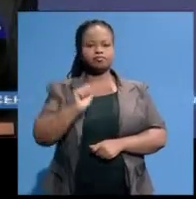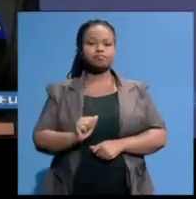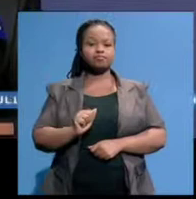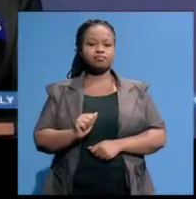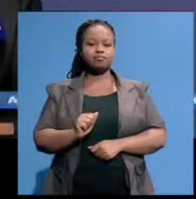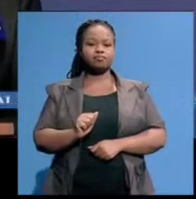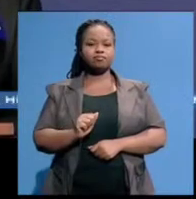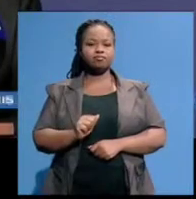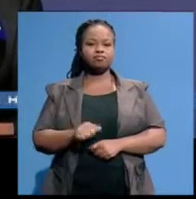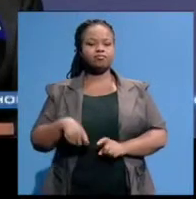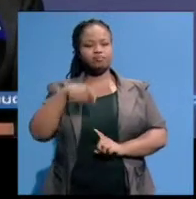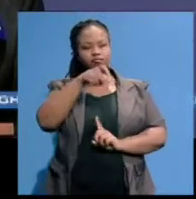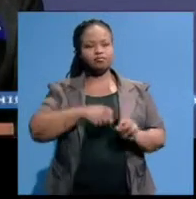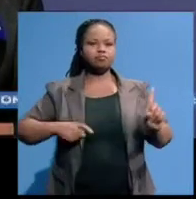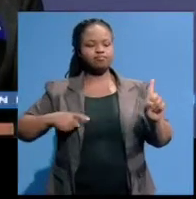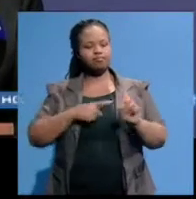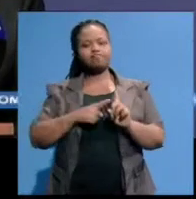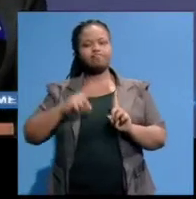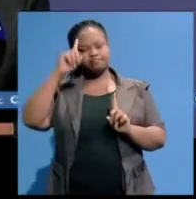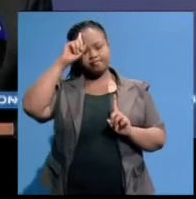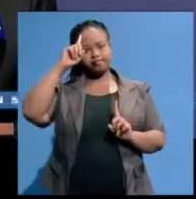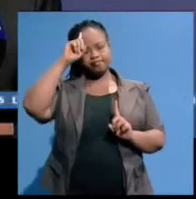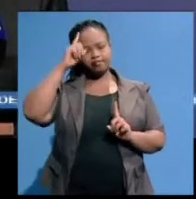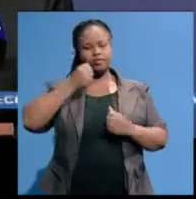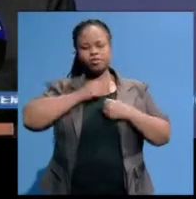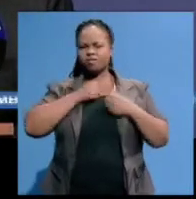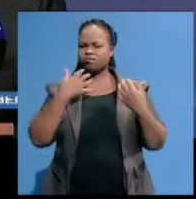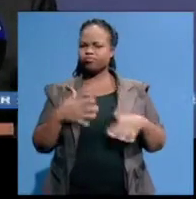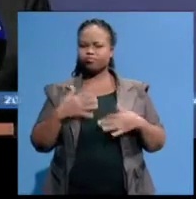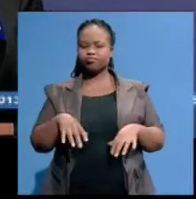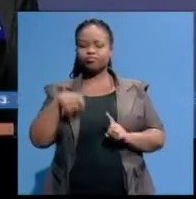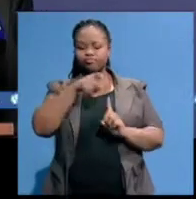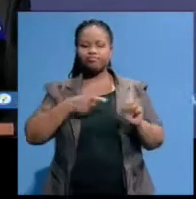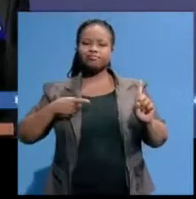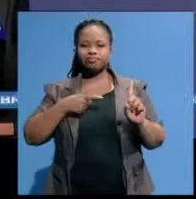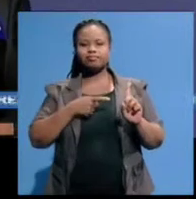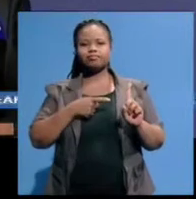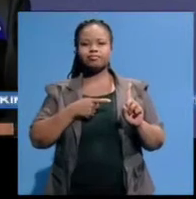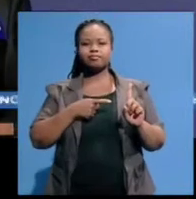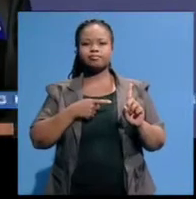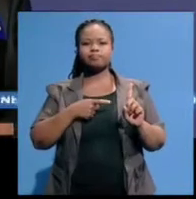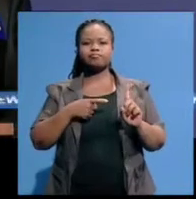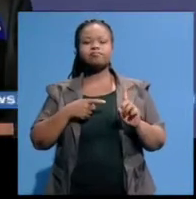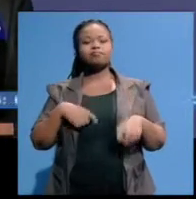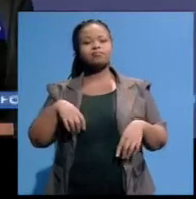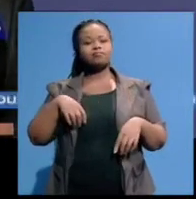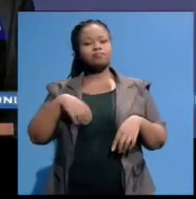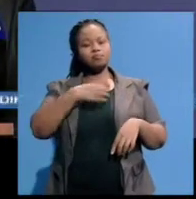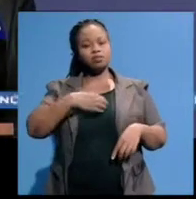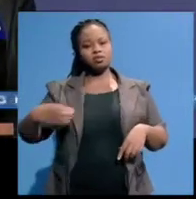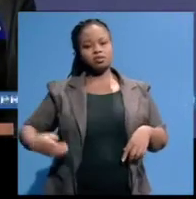Nelson Rolihlahla Mandela, the founding president of our democratic